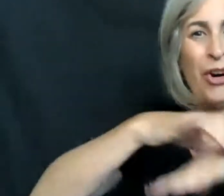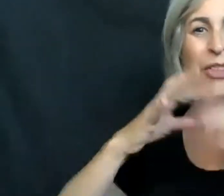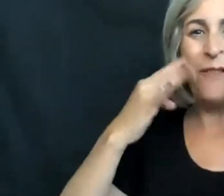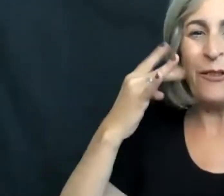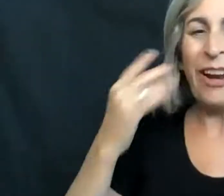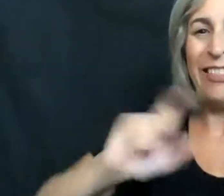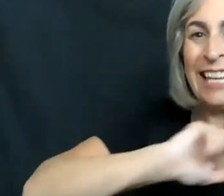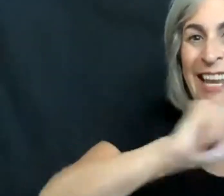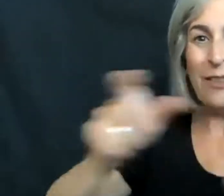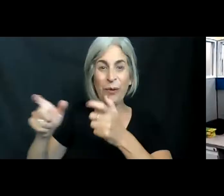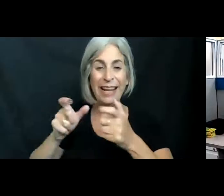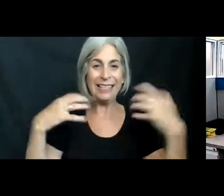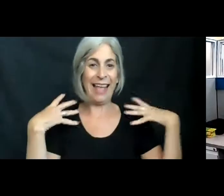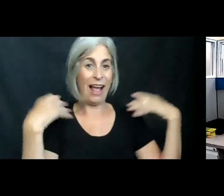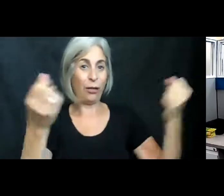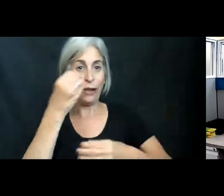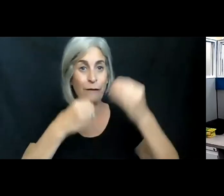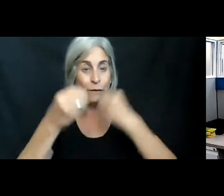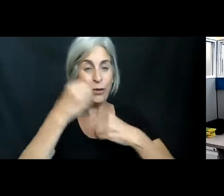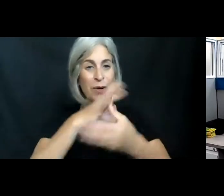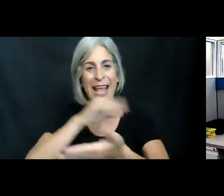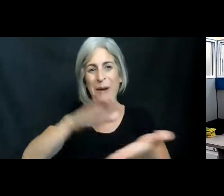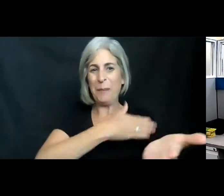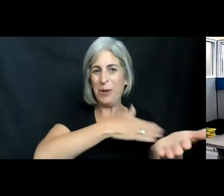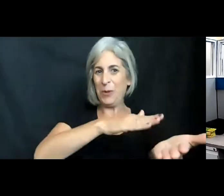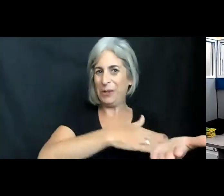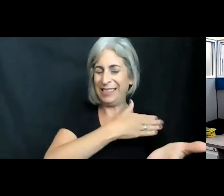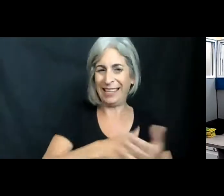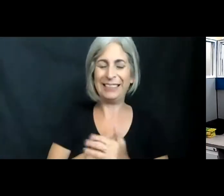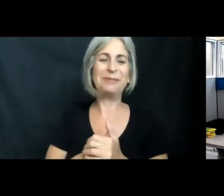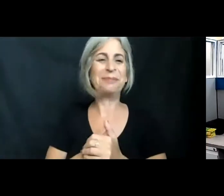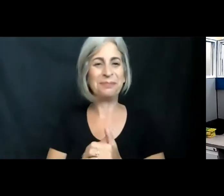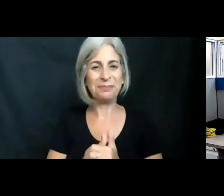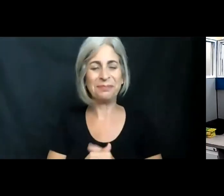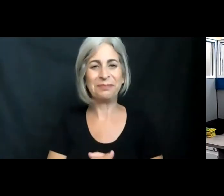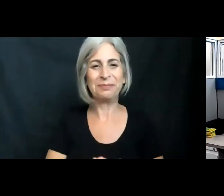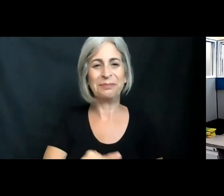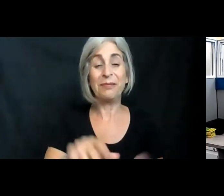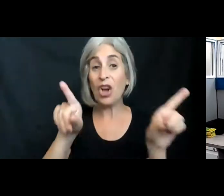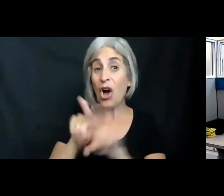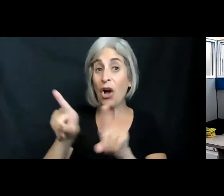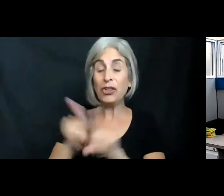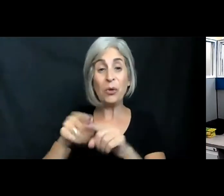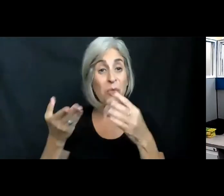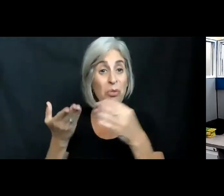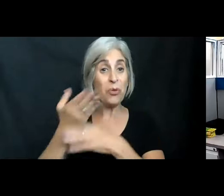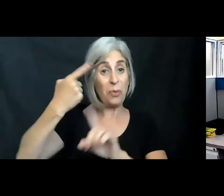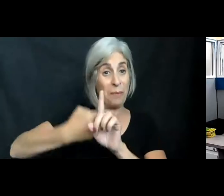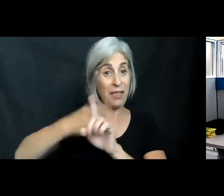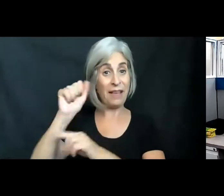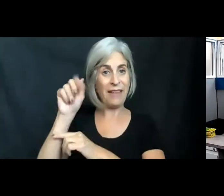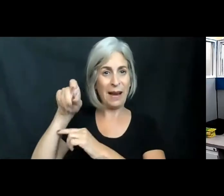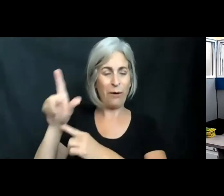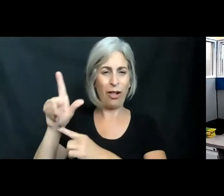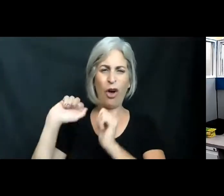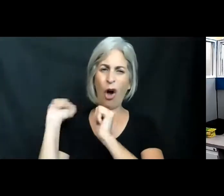healthy food, and music from our crowdsourced Earth Day playlist. Also throughout the month of April, all